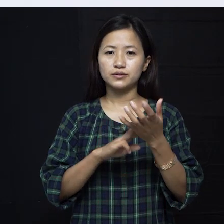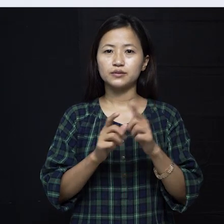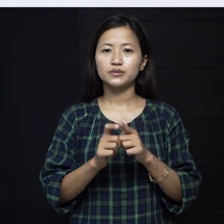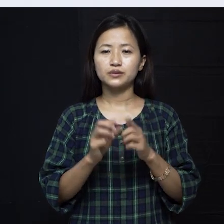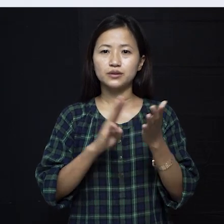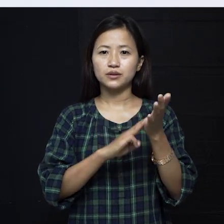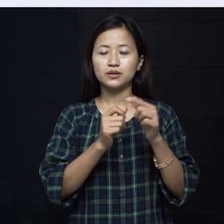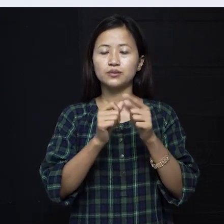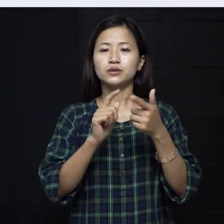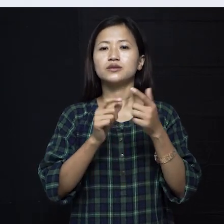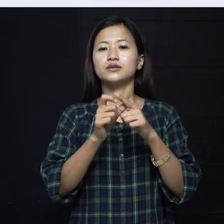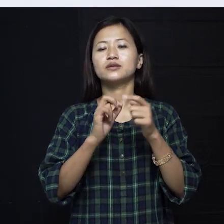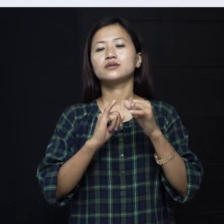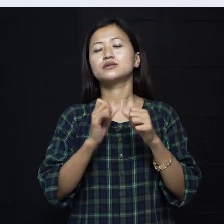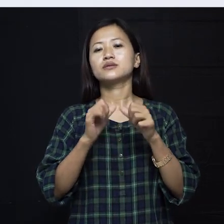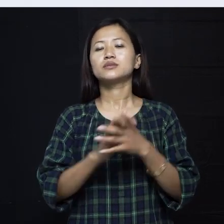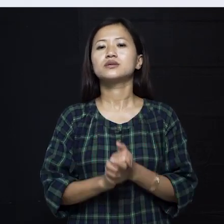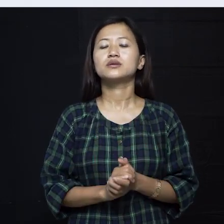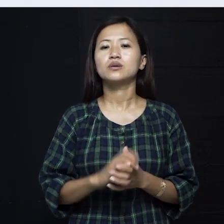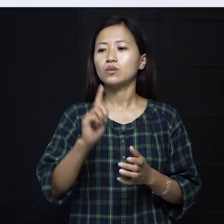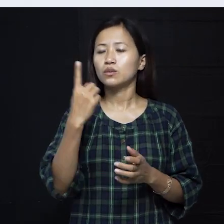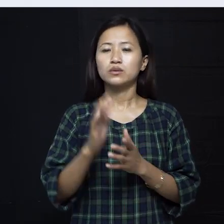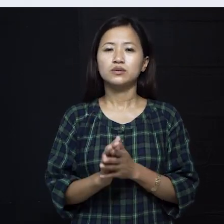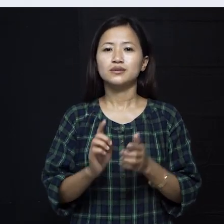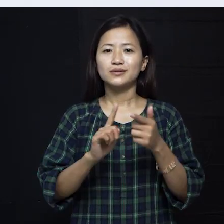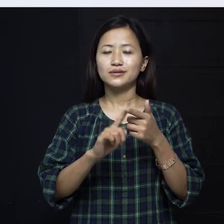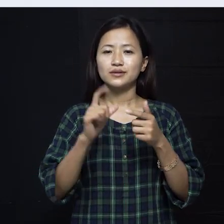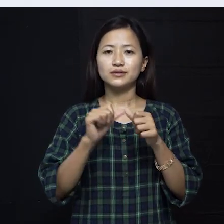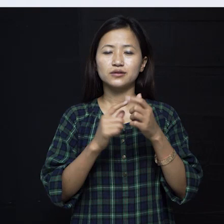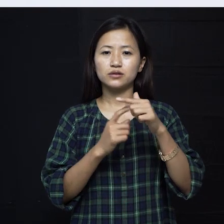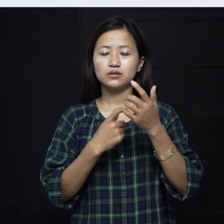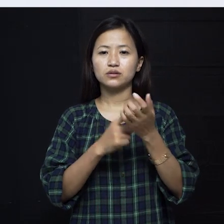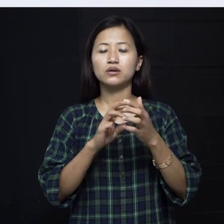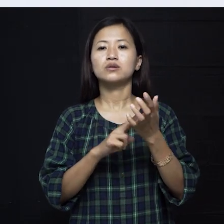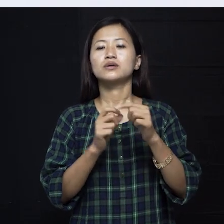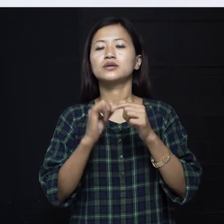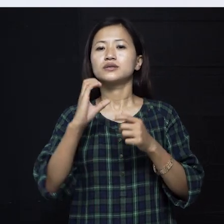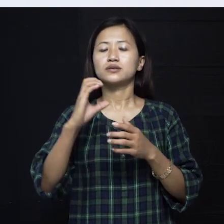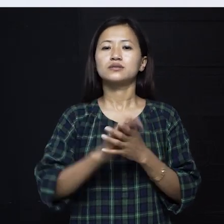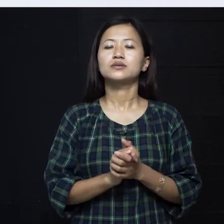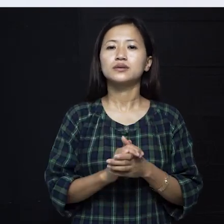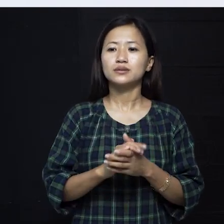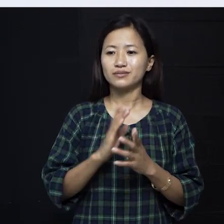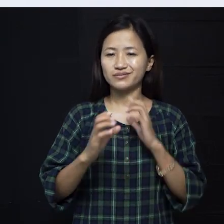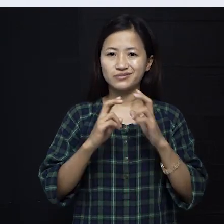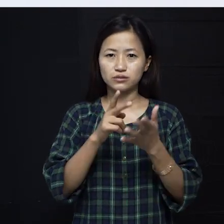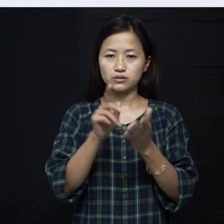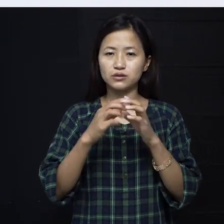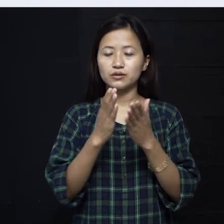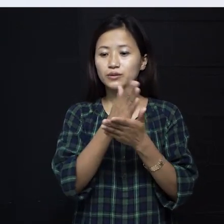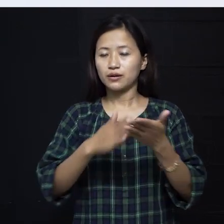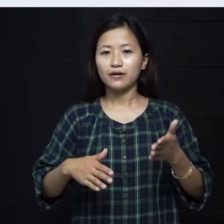media, okay, and the other one is called as the electronic media. So mass communication can also be divided